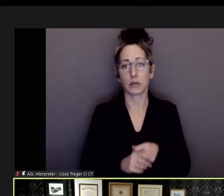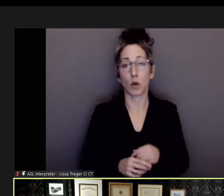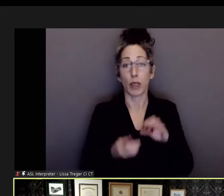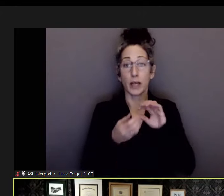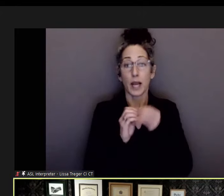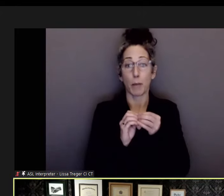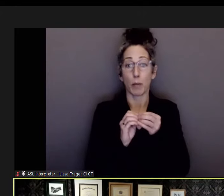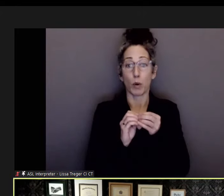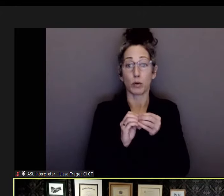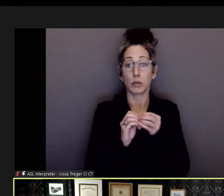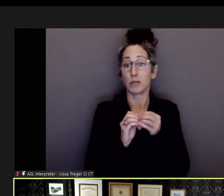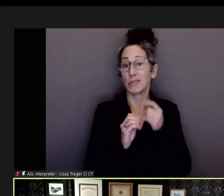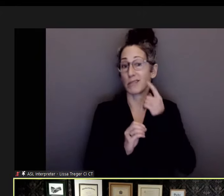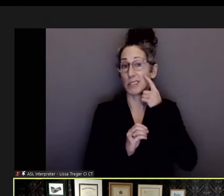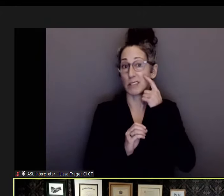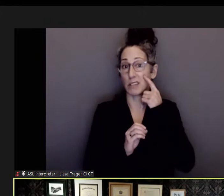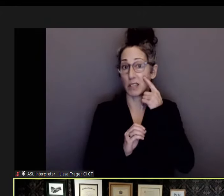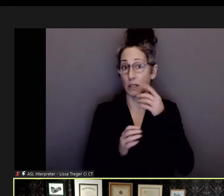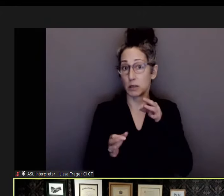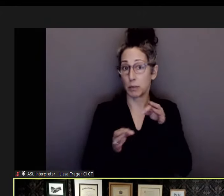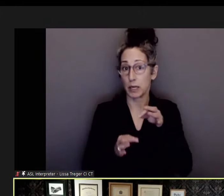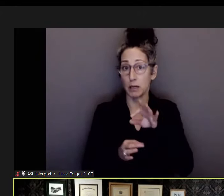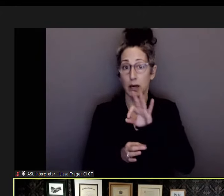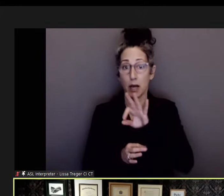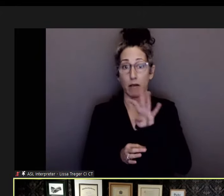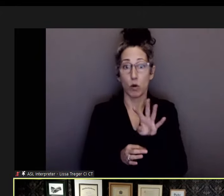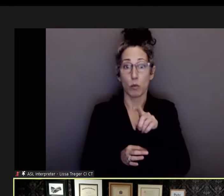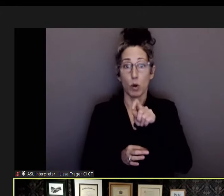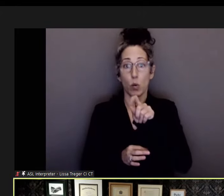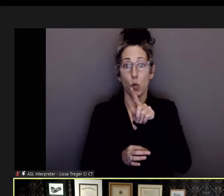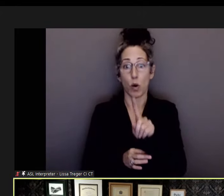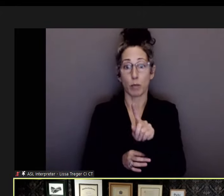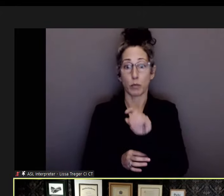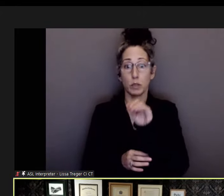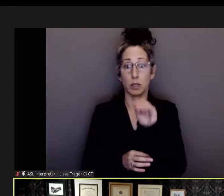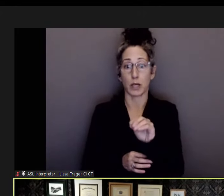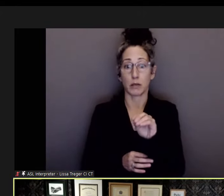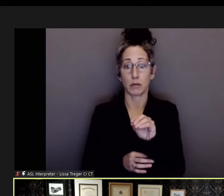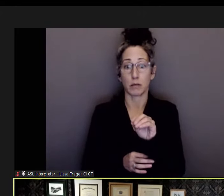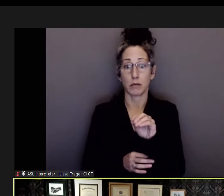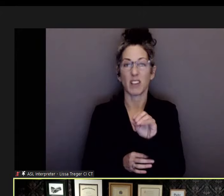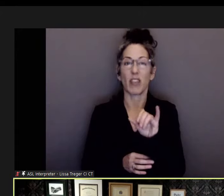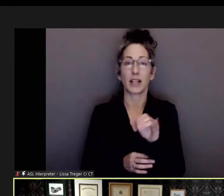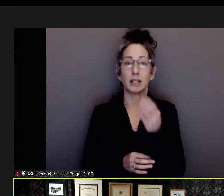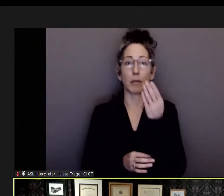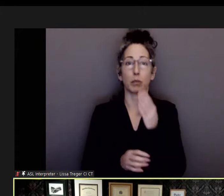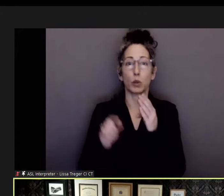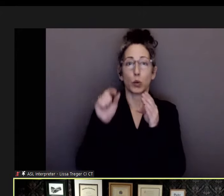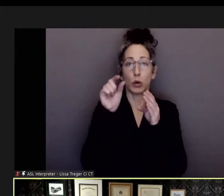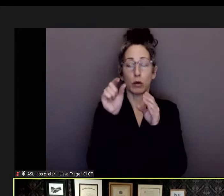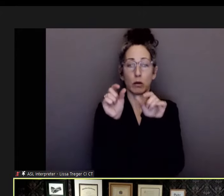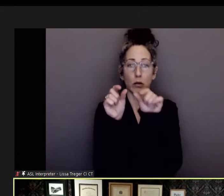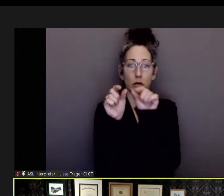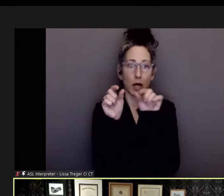number I just told you, 94.1% is shown here as this blue dot in the overall population.